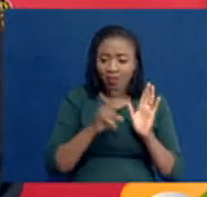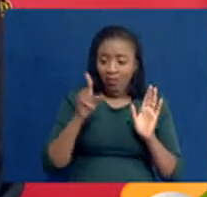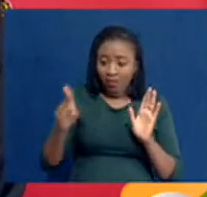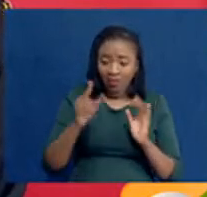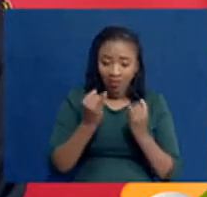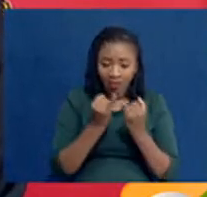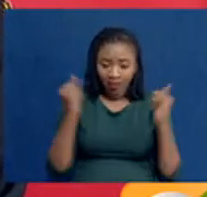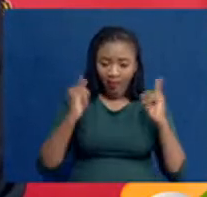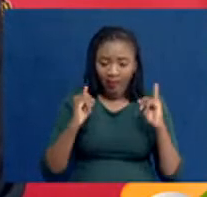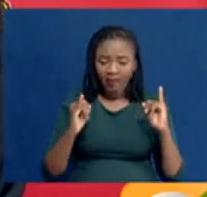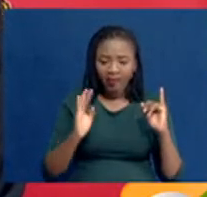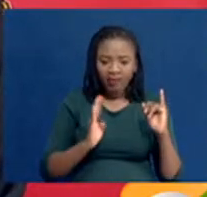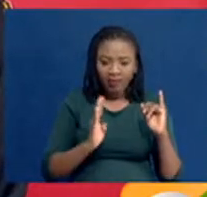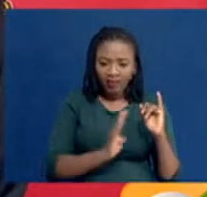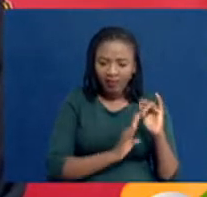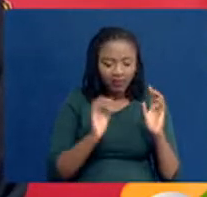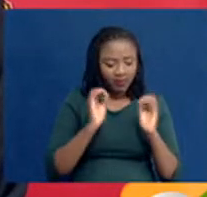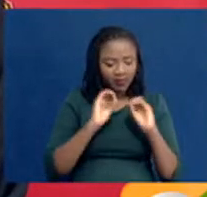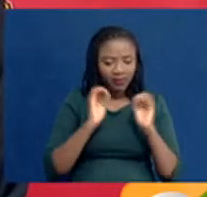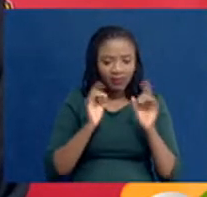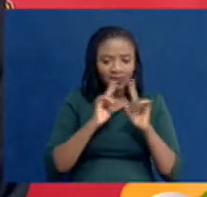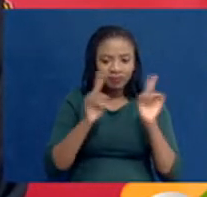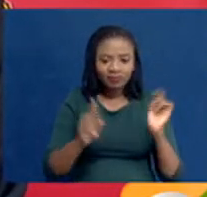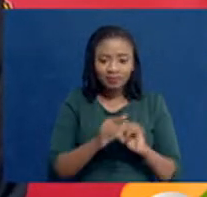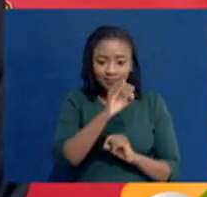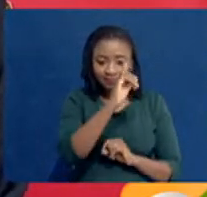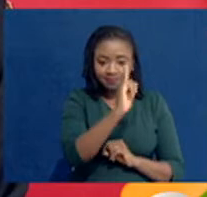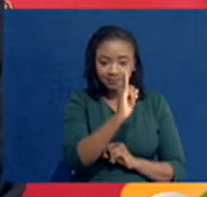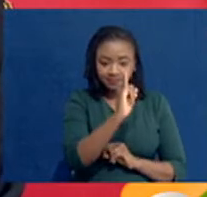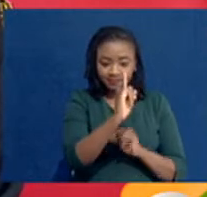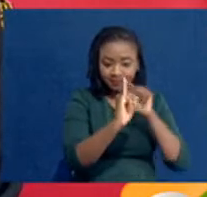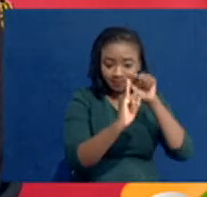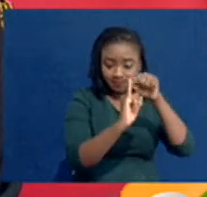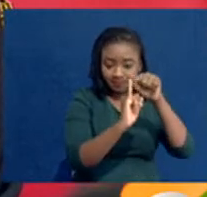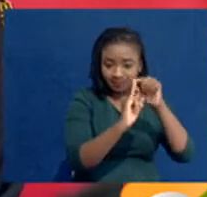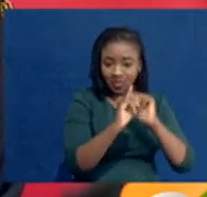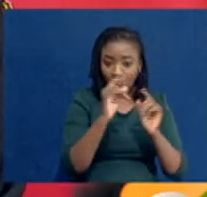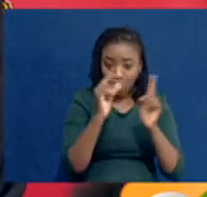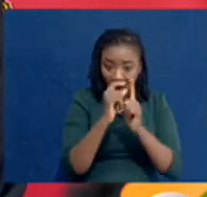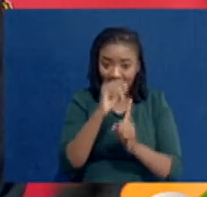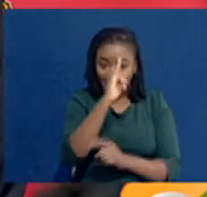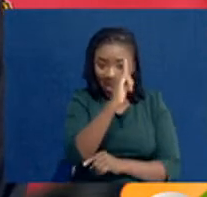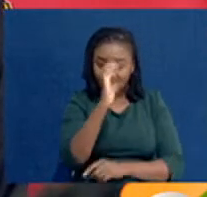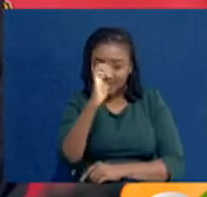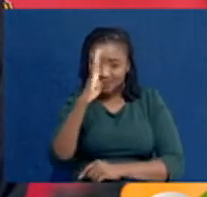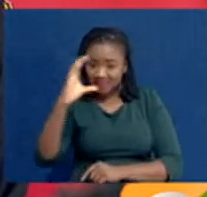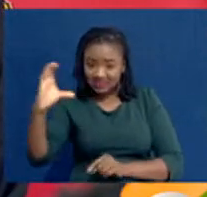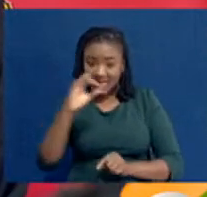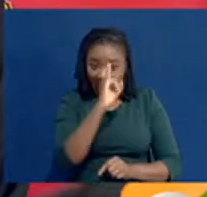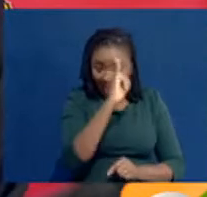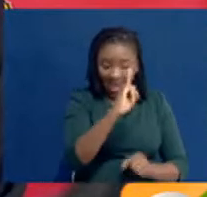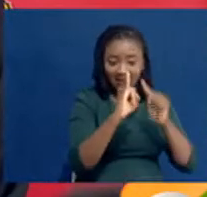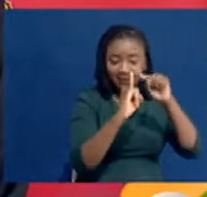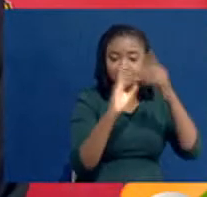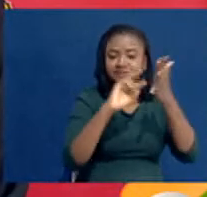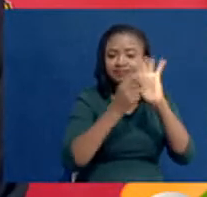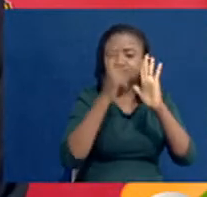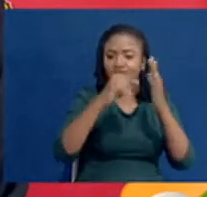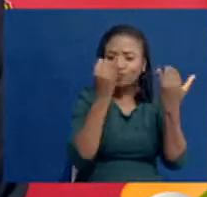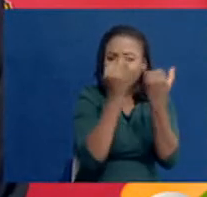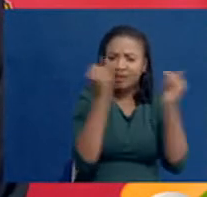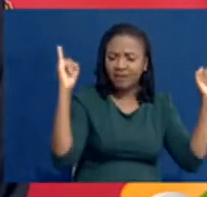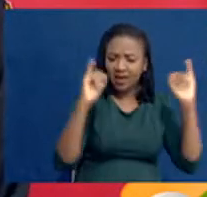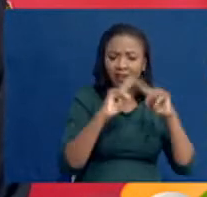body. The I in IEBC is for independence. I would want to hear how then